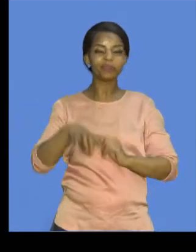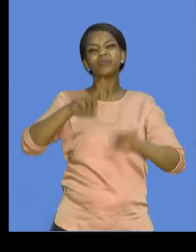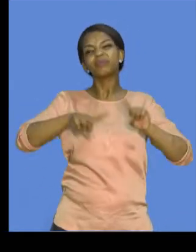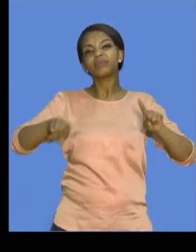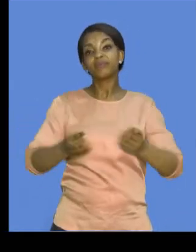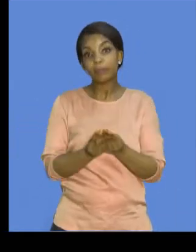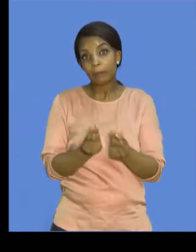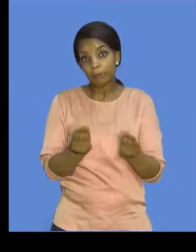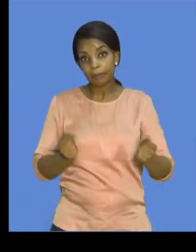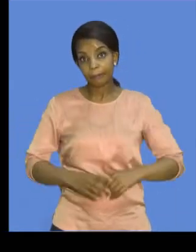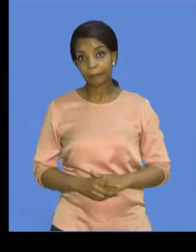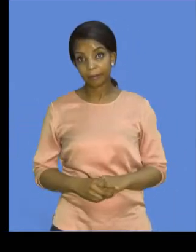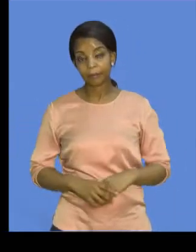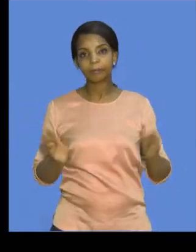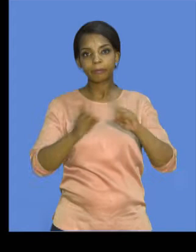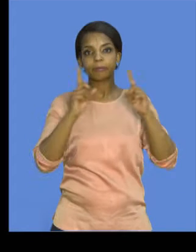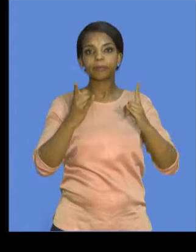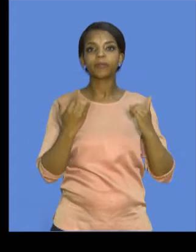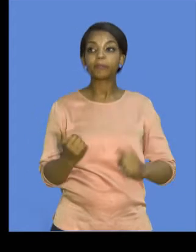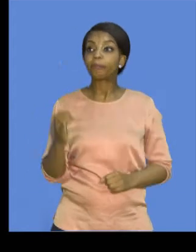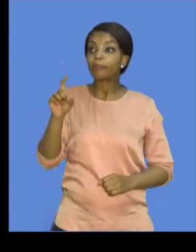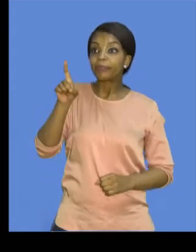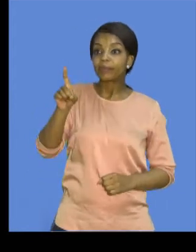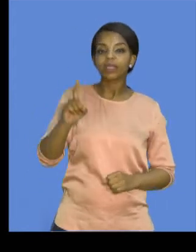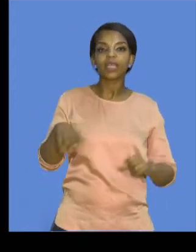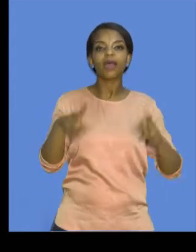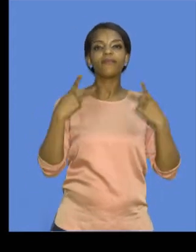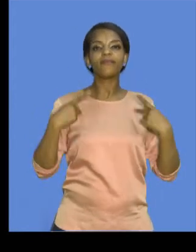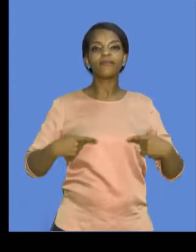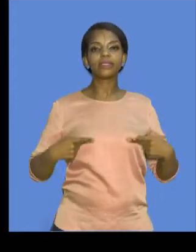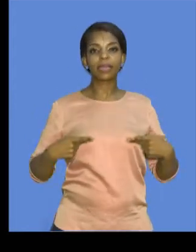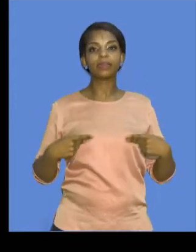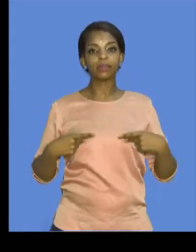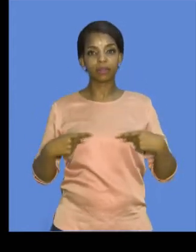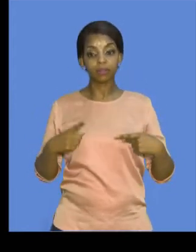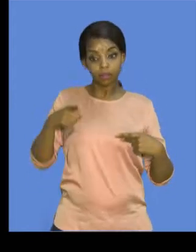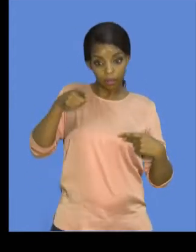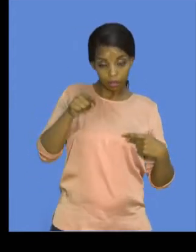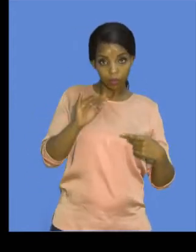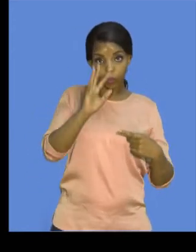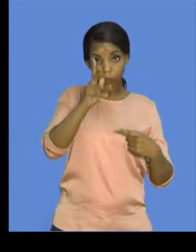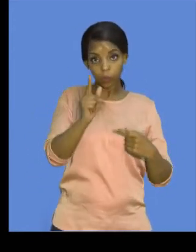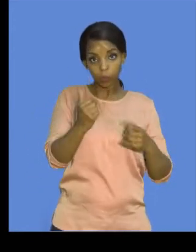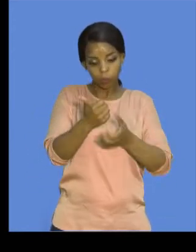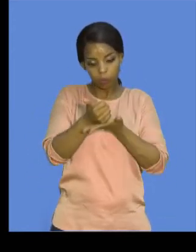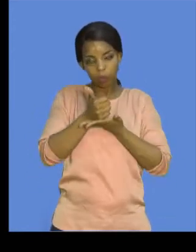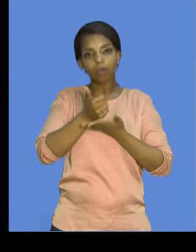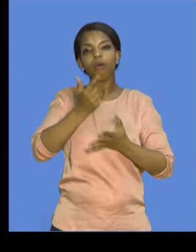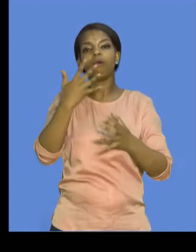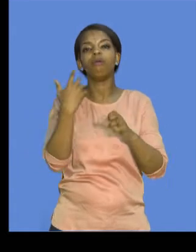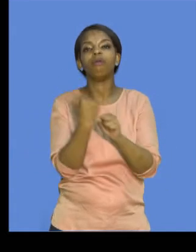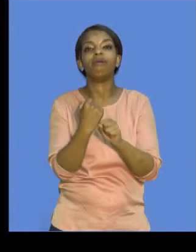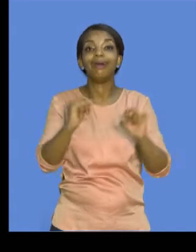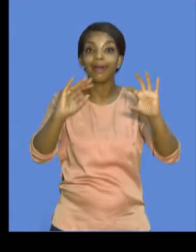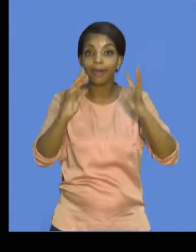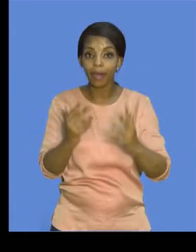as the physical properties, this would lead us to understand how charge arises, or how objects in real